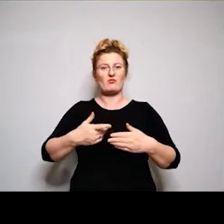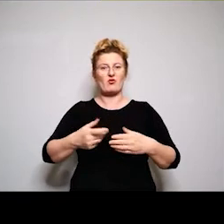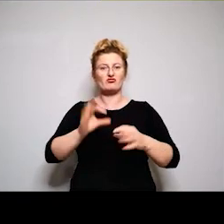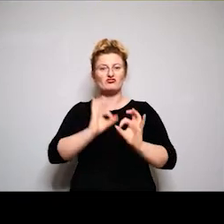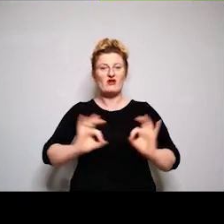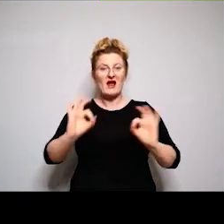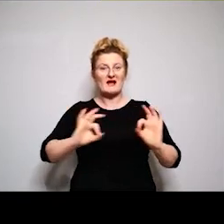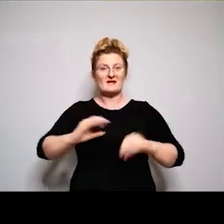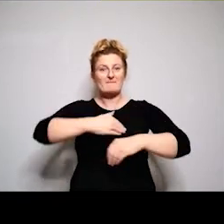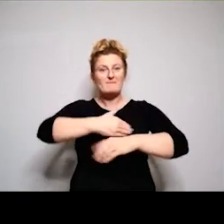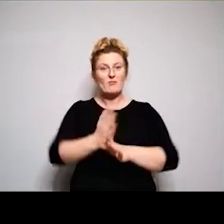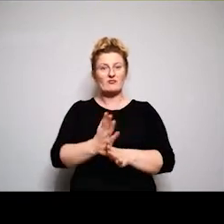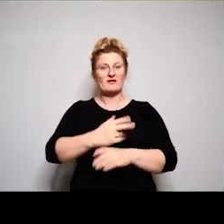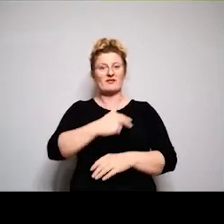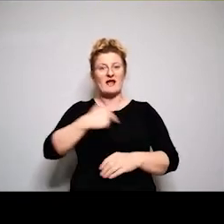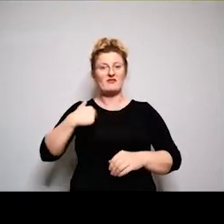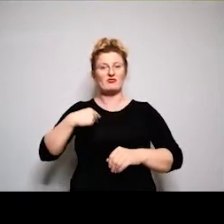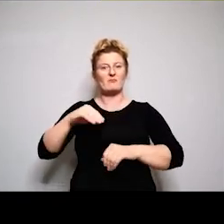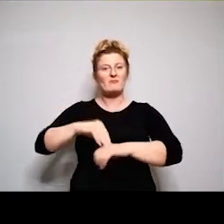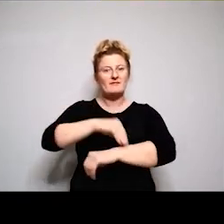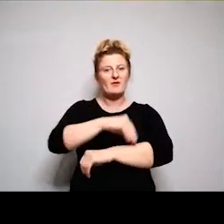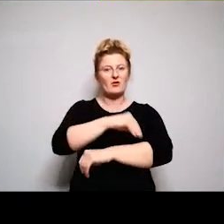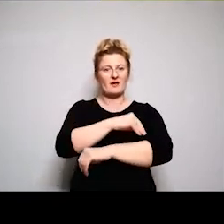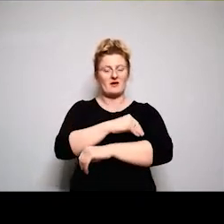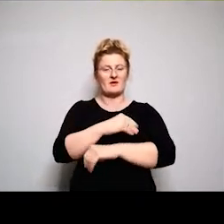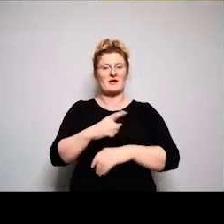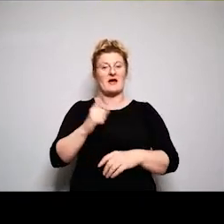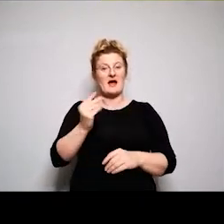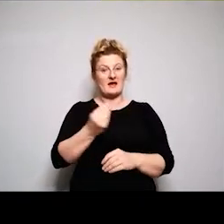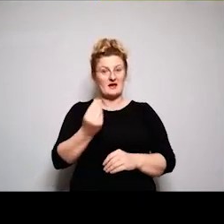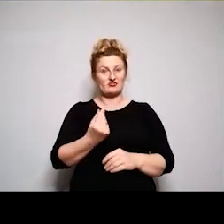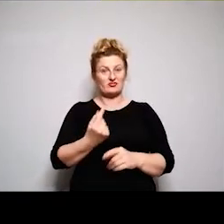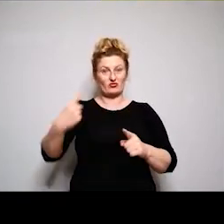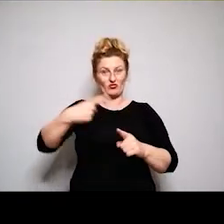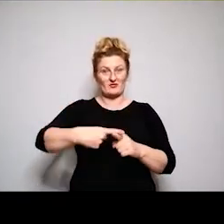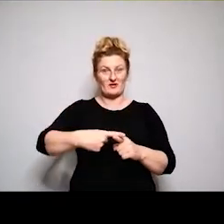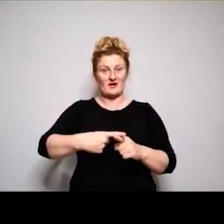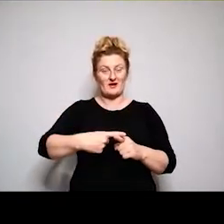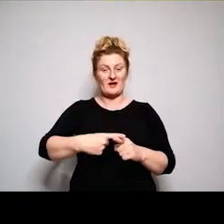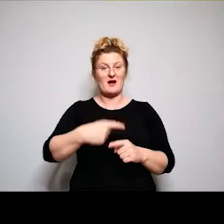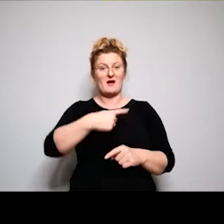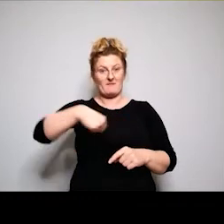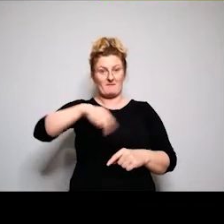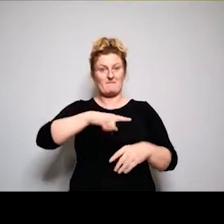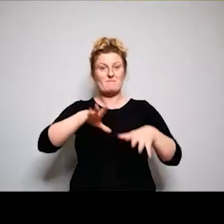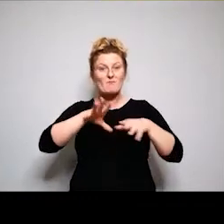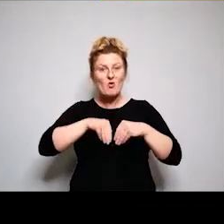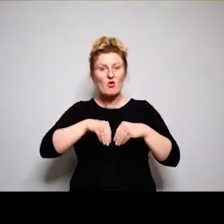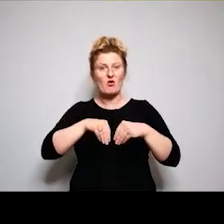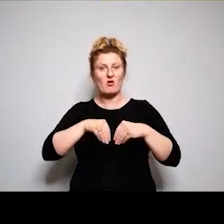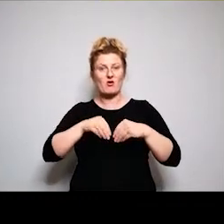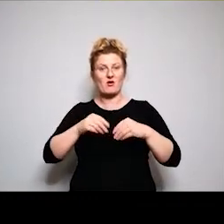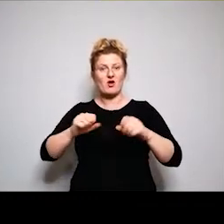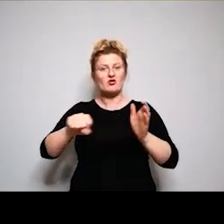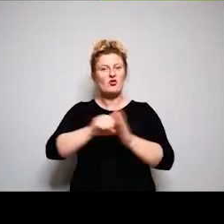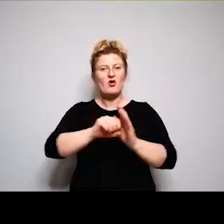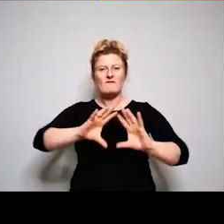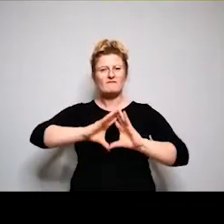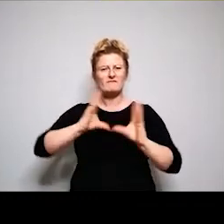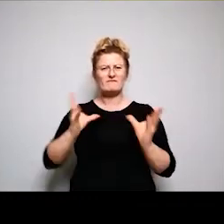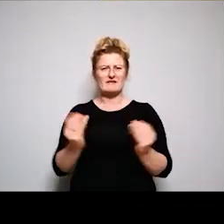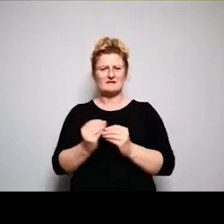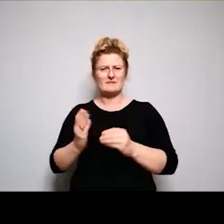country and the whole territory. They even are in the edges of the country where no one reaches, not even policemen, not